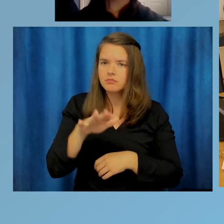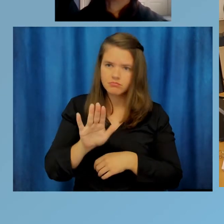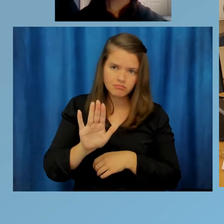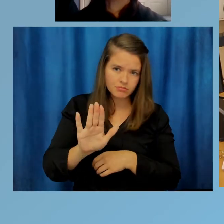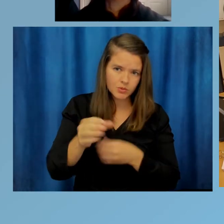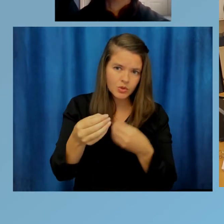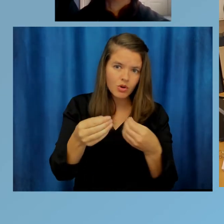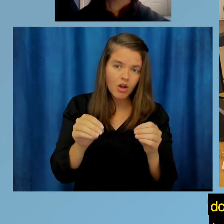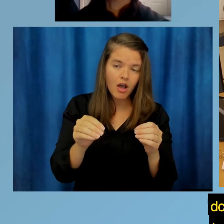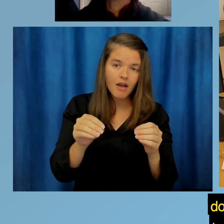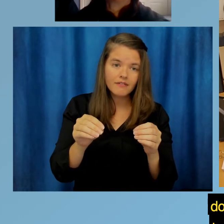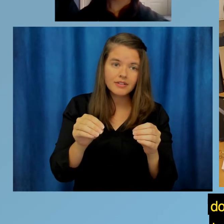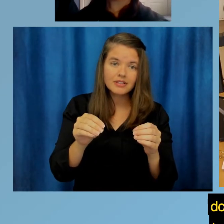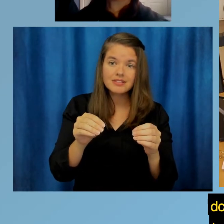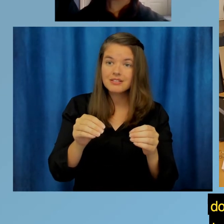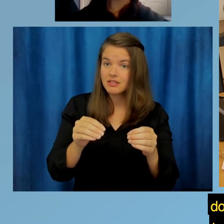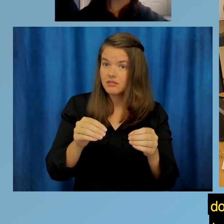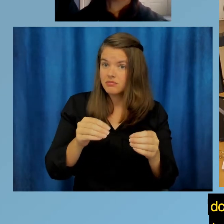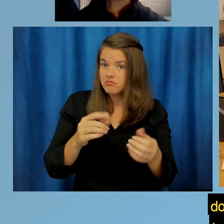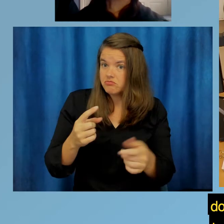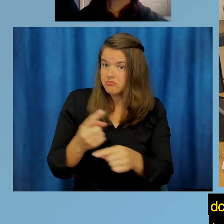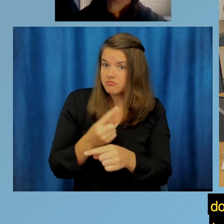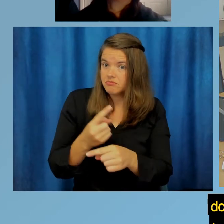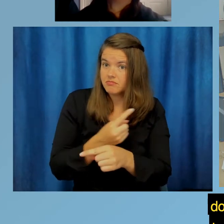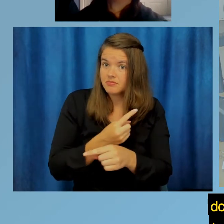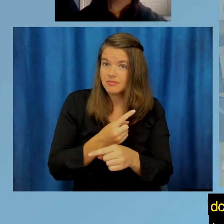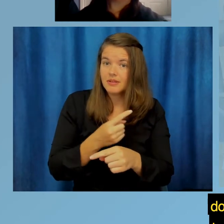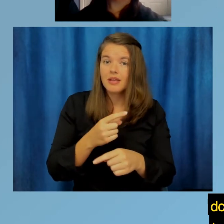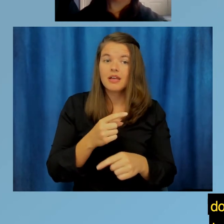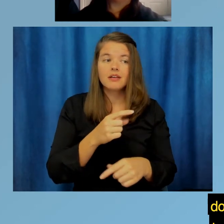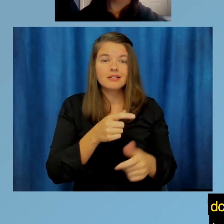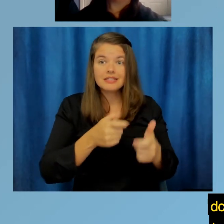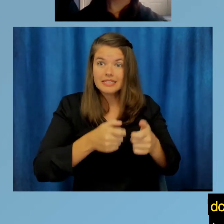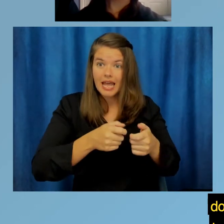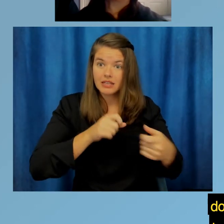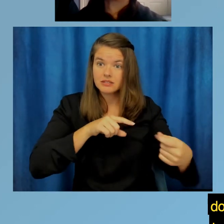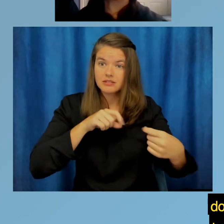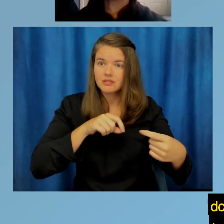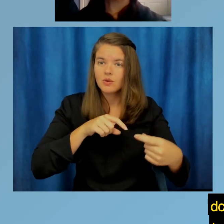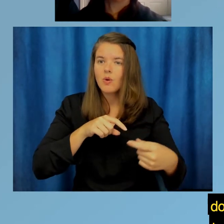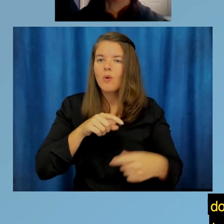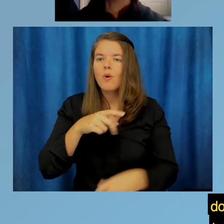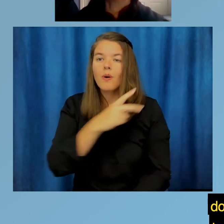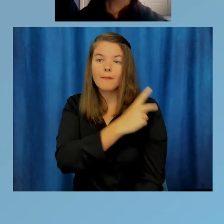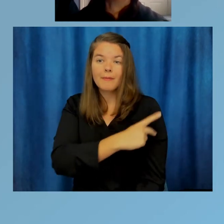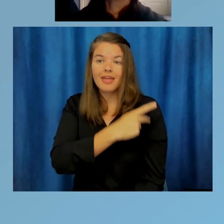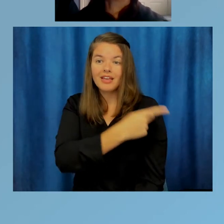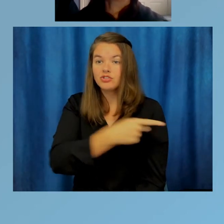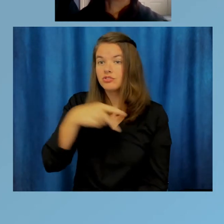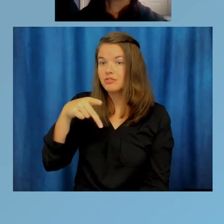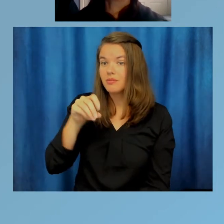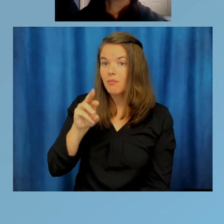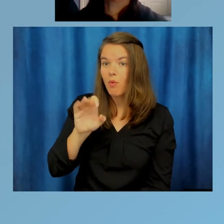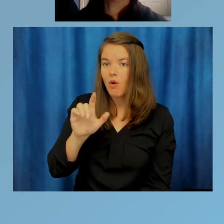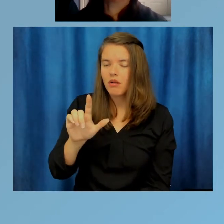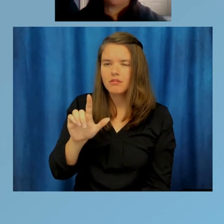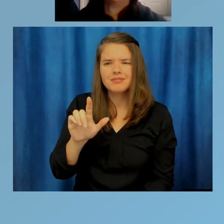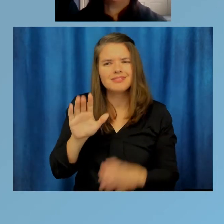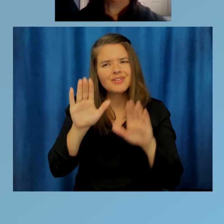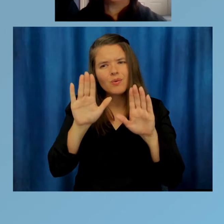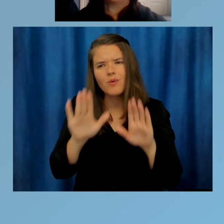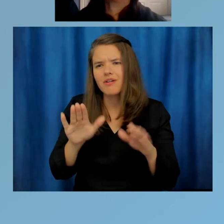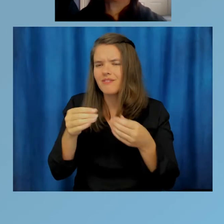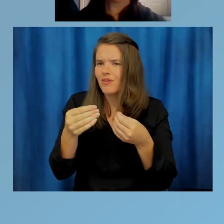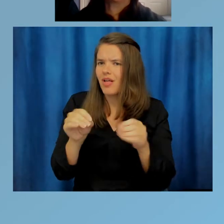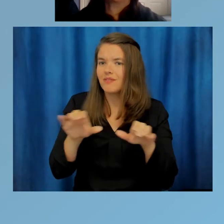office settings is, does your office correspond through text messaging and patient portals? This is really a